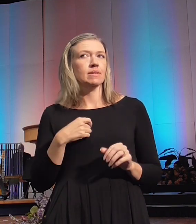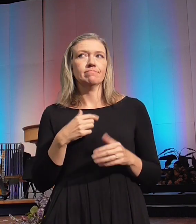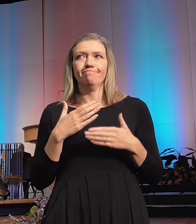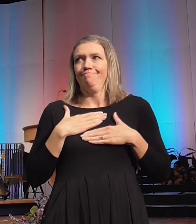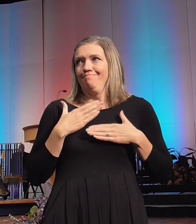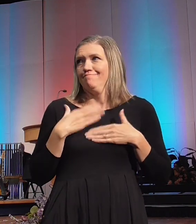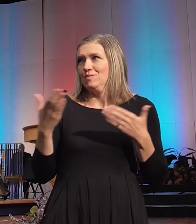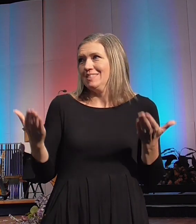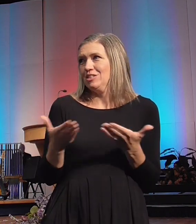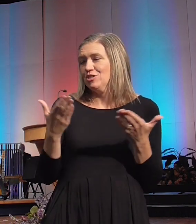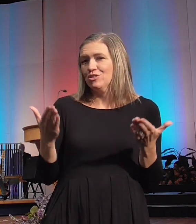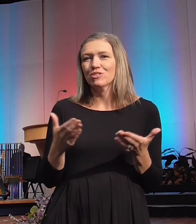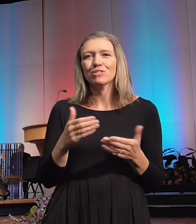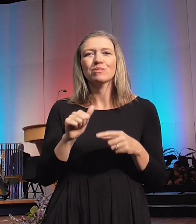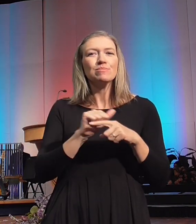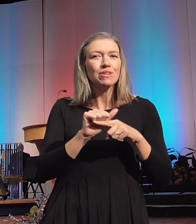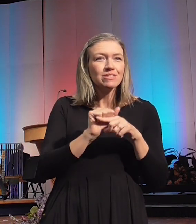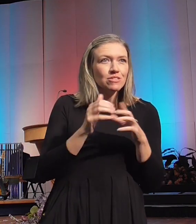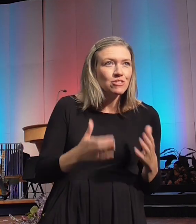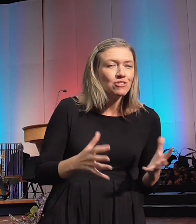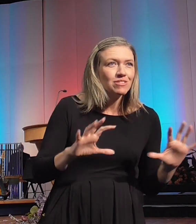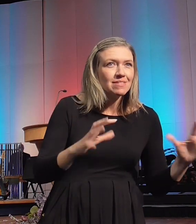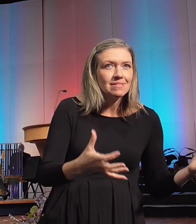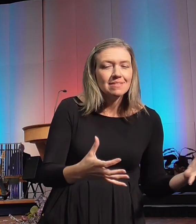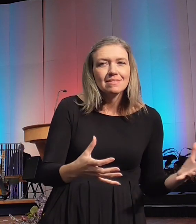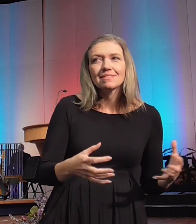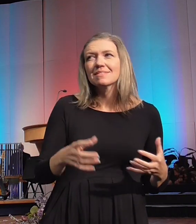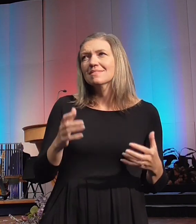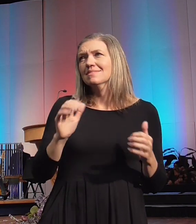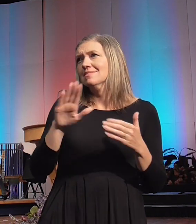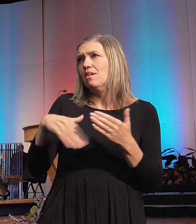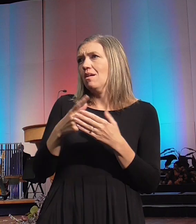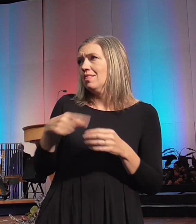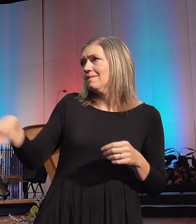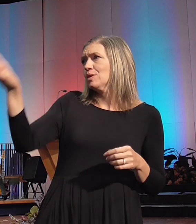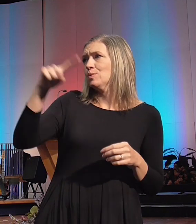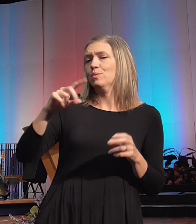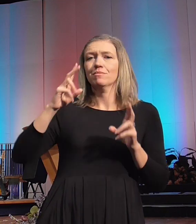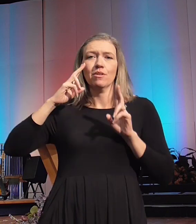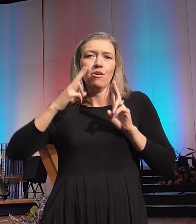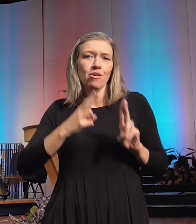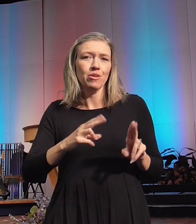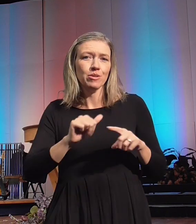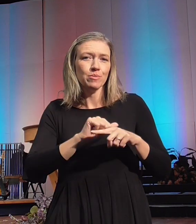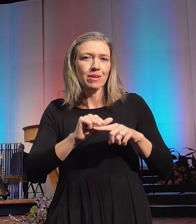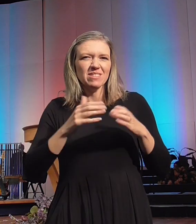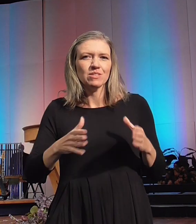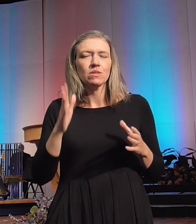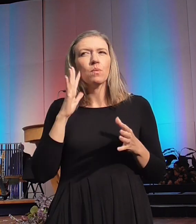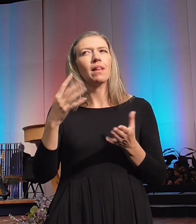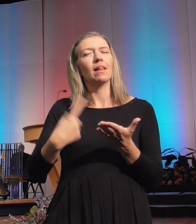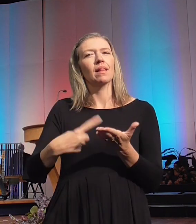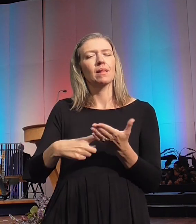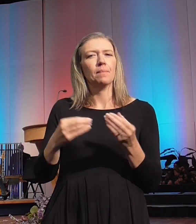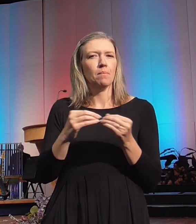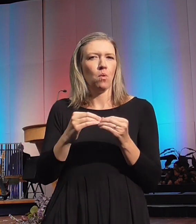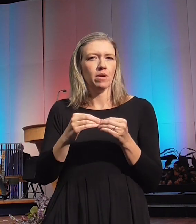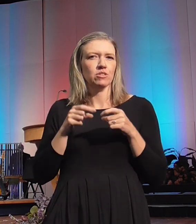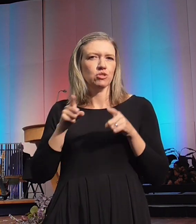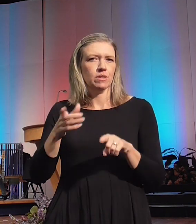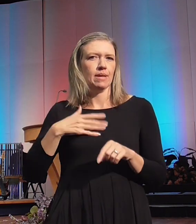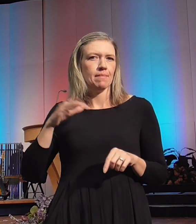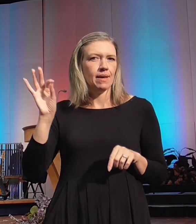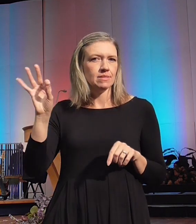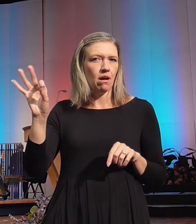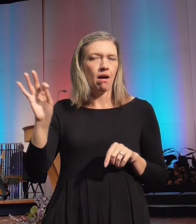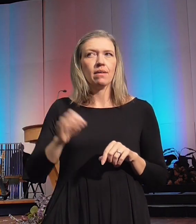you are all here, all the practitioners, and all of you, just to honor our practitioners. I'll talk more about that in my little talk. But